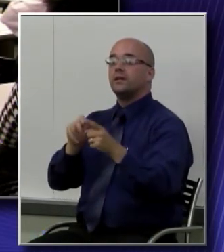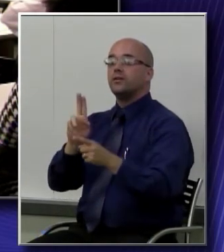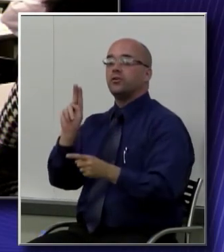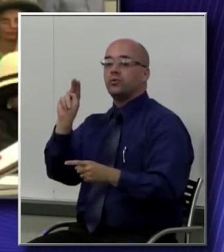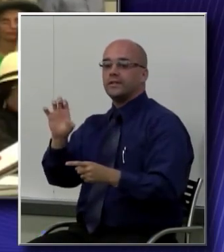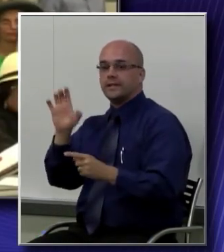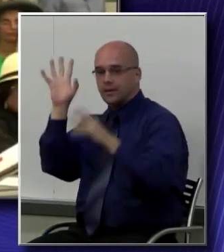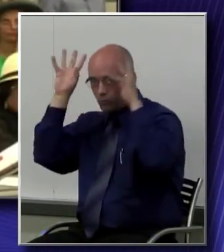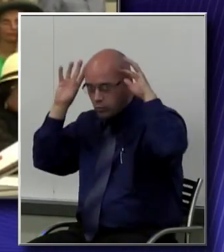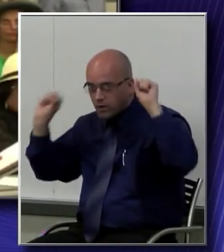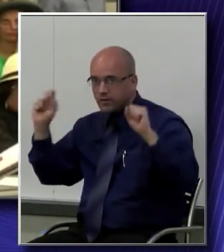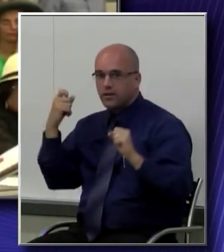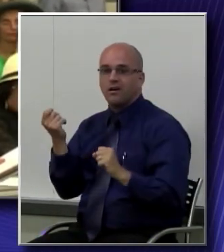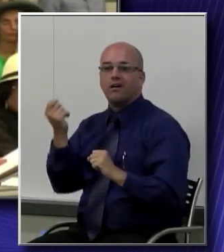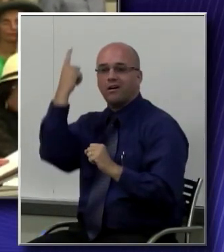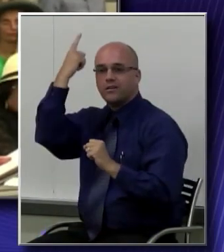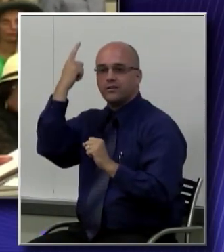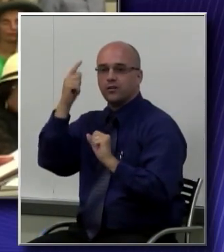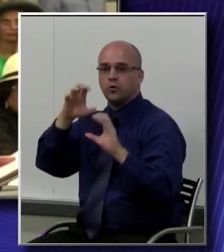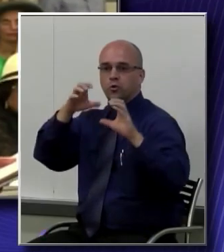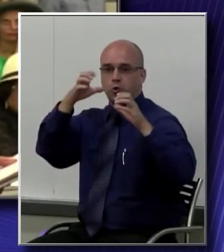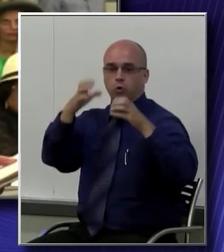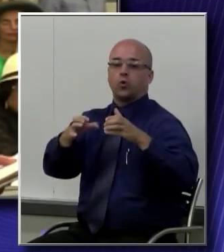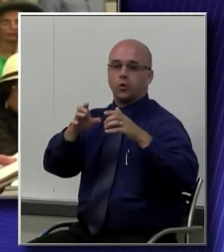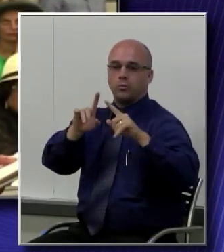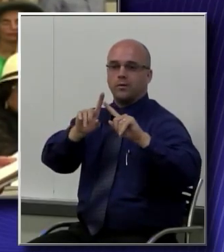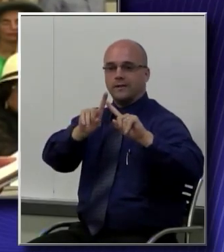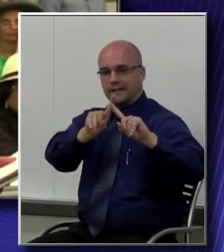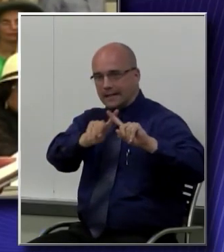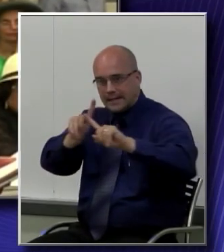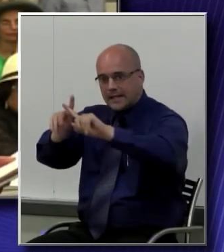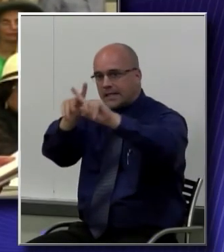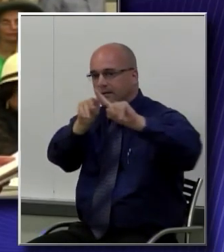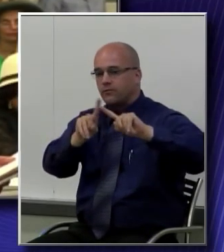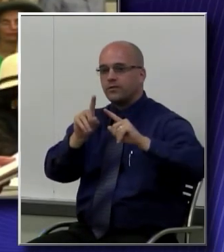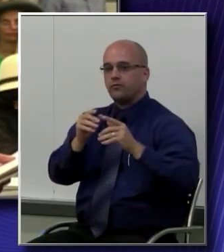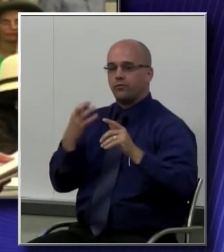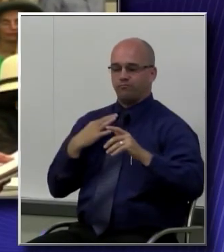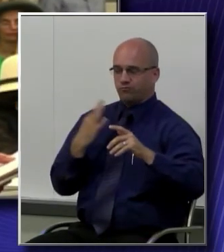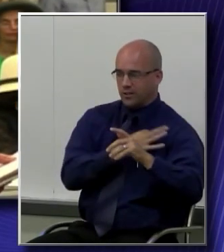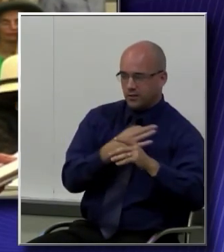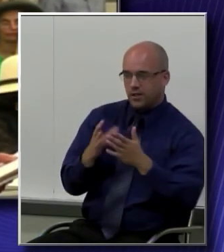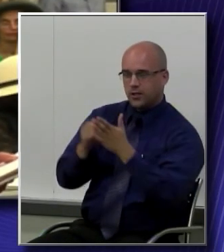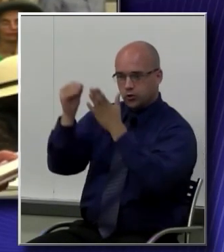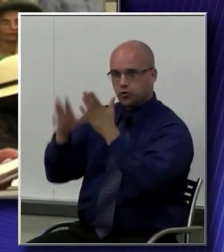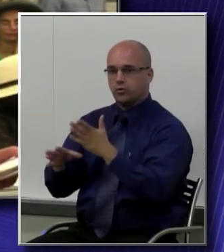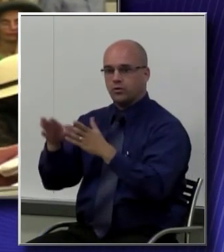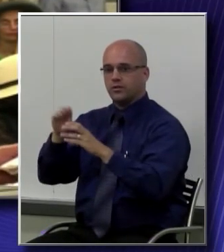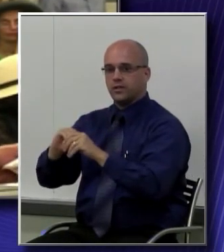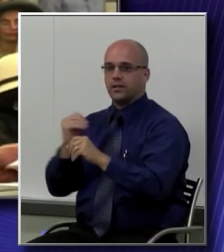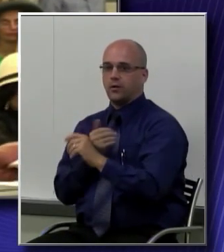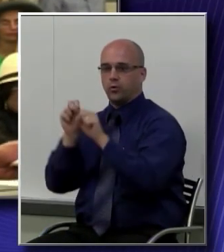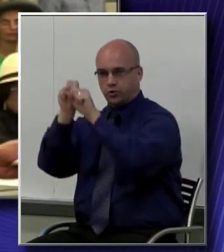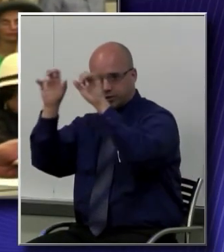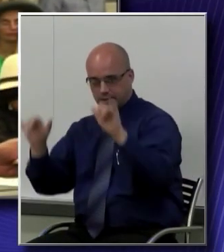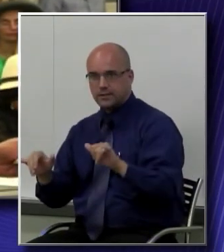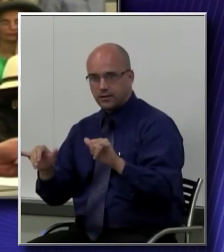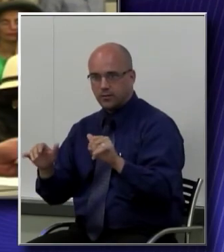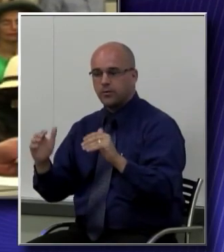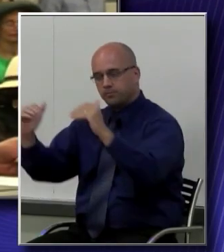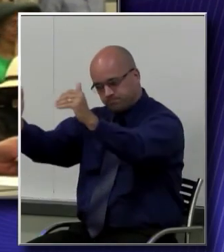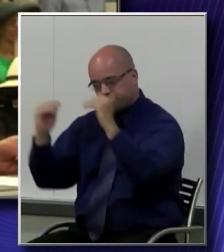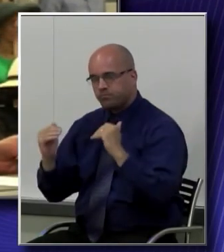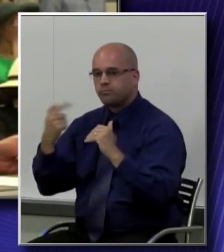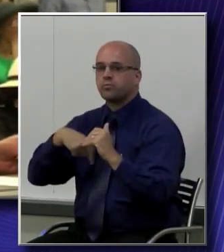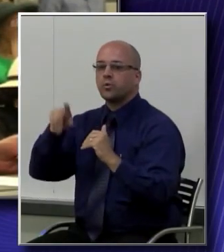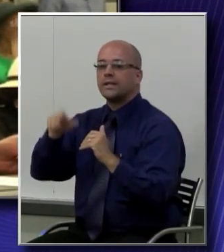who understands the composition and diversity of faculty and students within the UNC system. We need